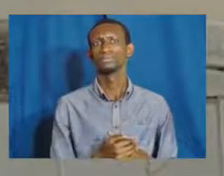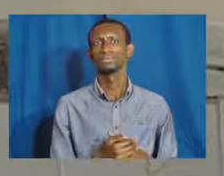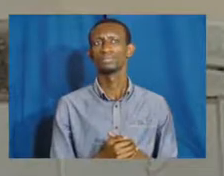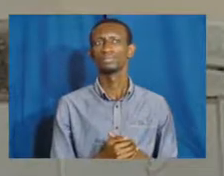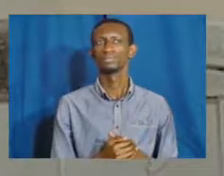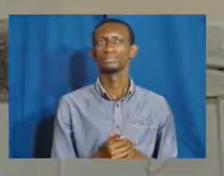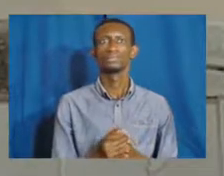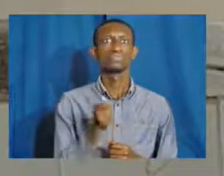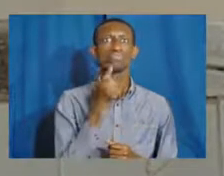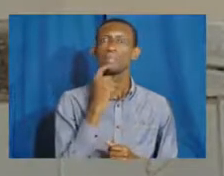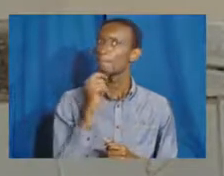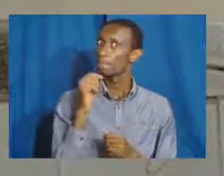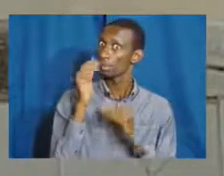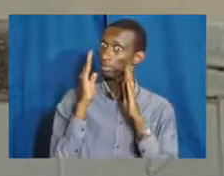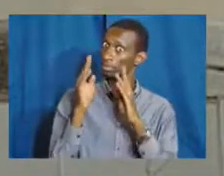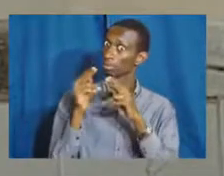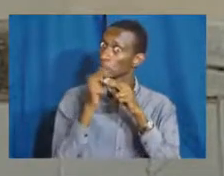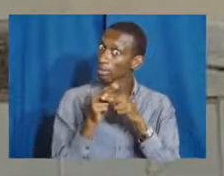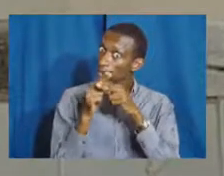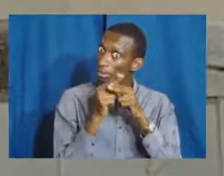Pay attention on this.